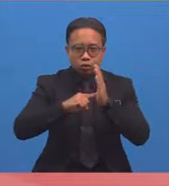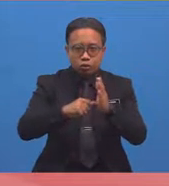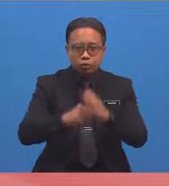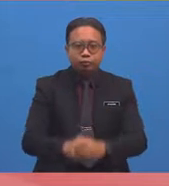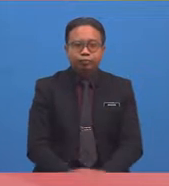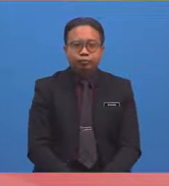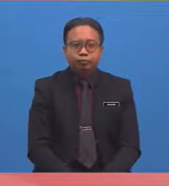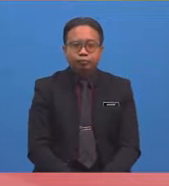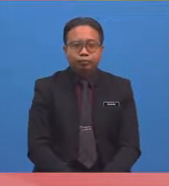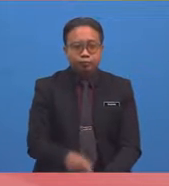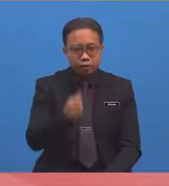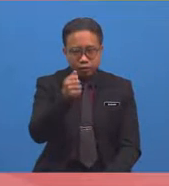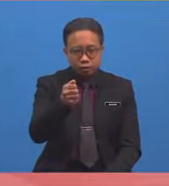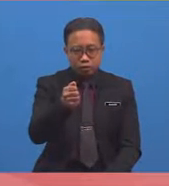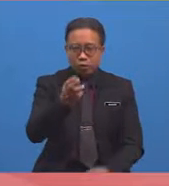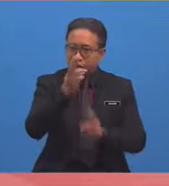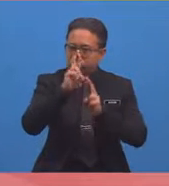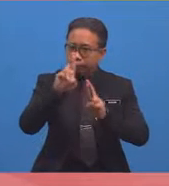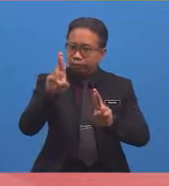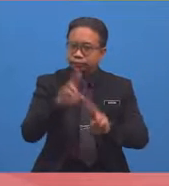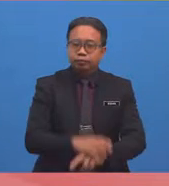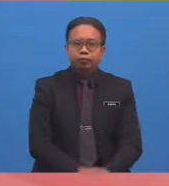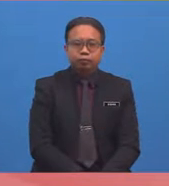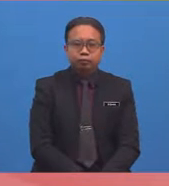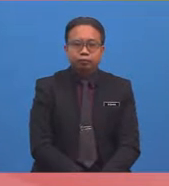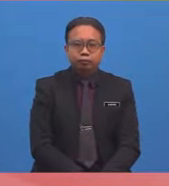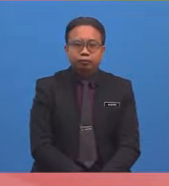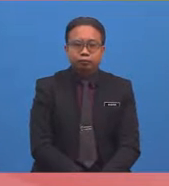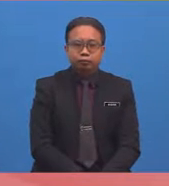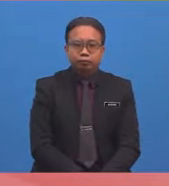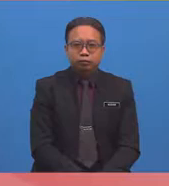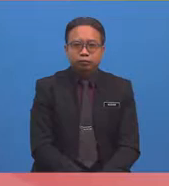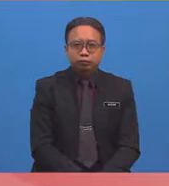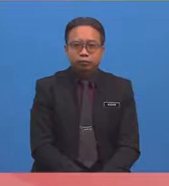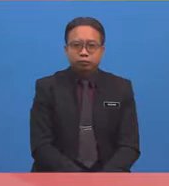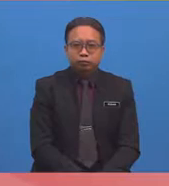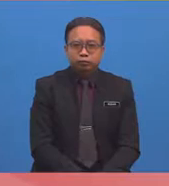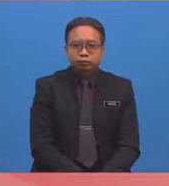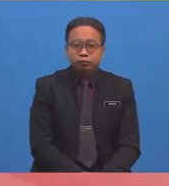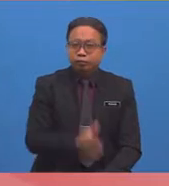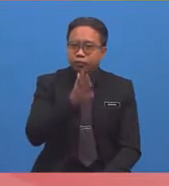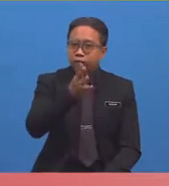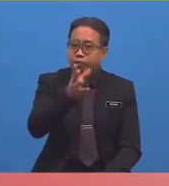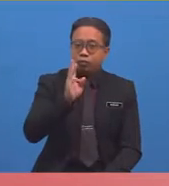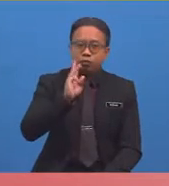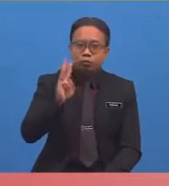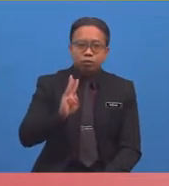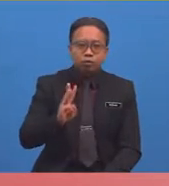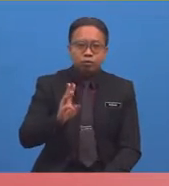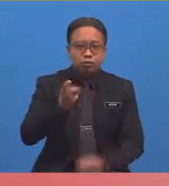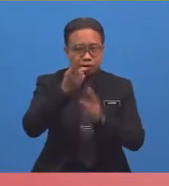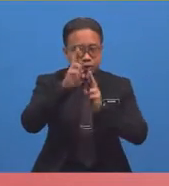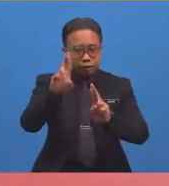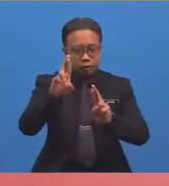and girls watching, are you ready? I'm guessing that it's a yes. Gram Whiz, are you ready? Here